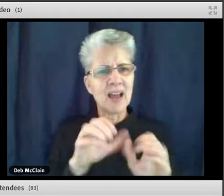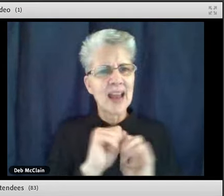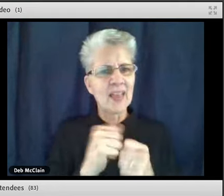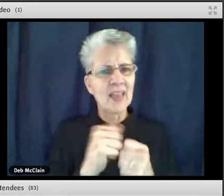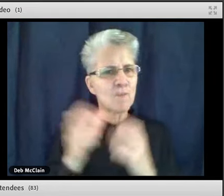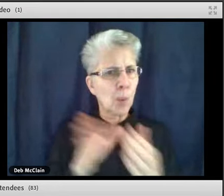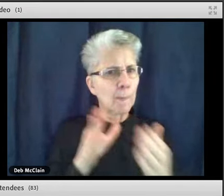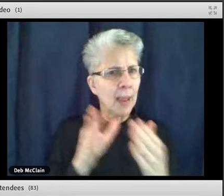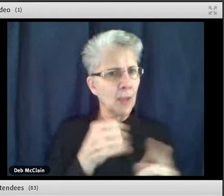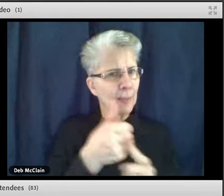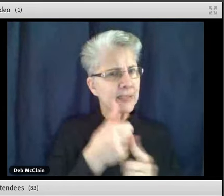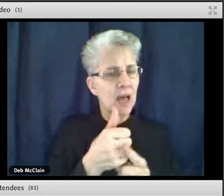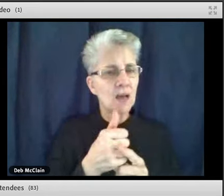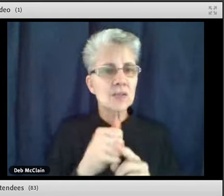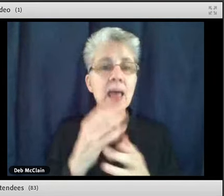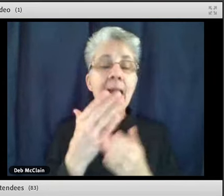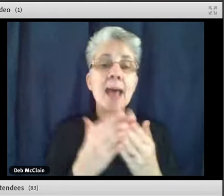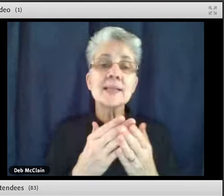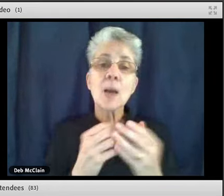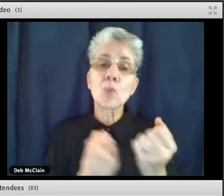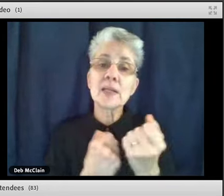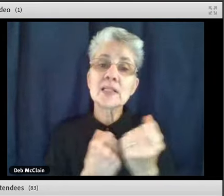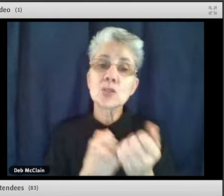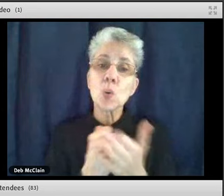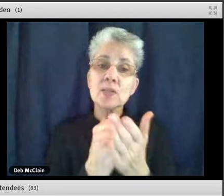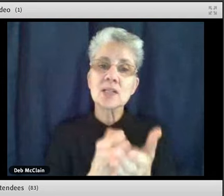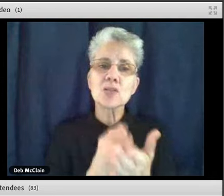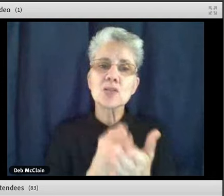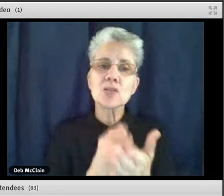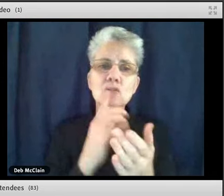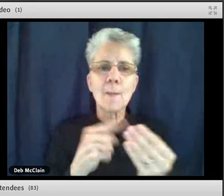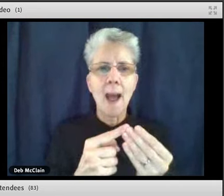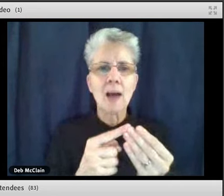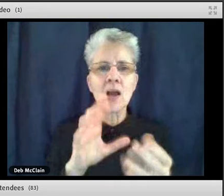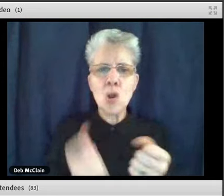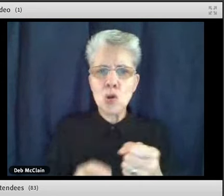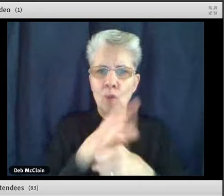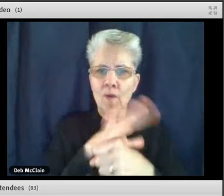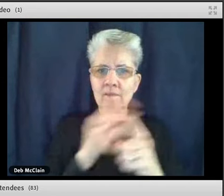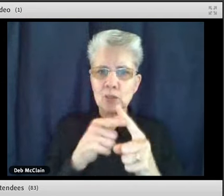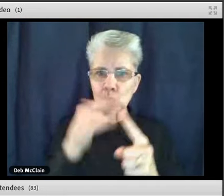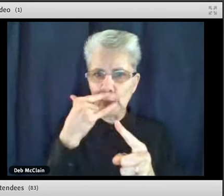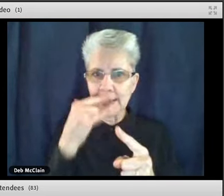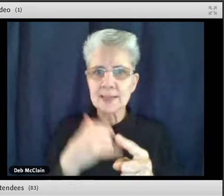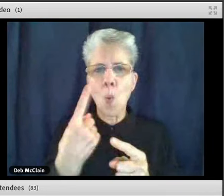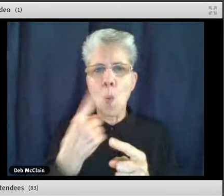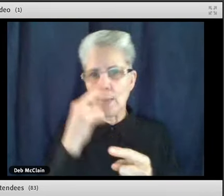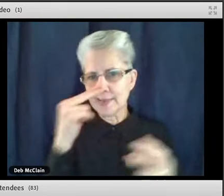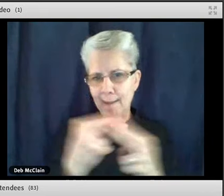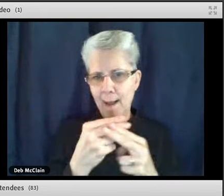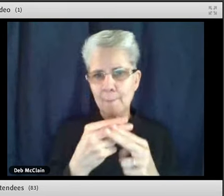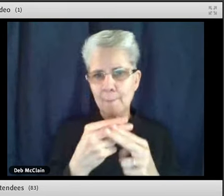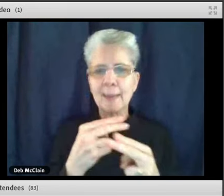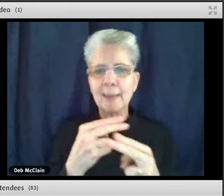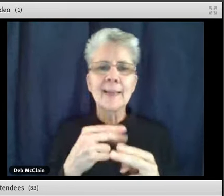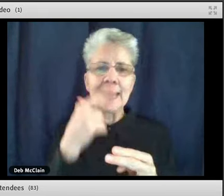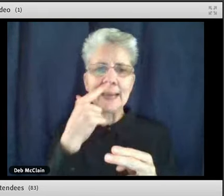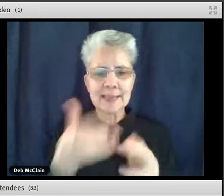teleconferencing, this is one way you can do that. Also Facebook Live, different things like that. And then these are all